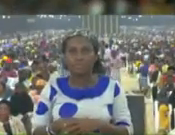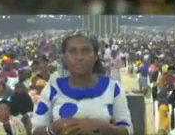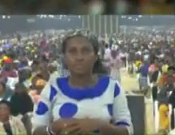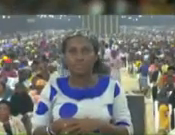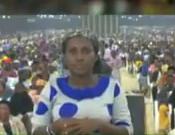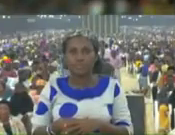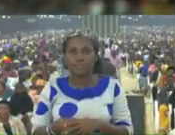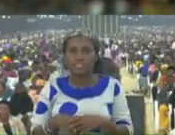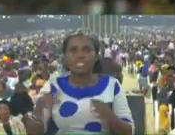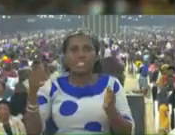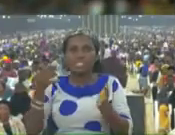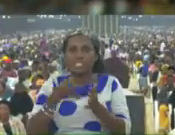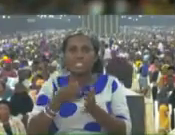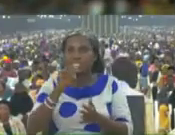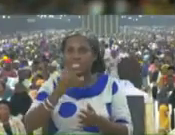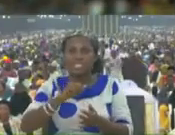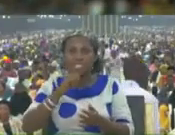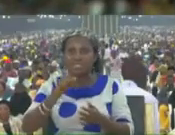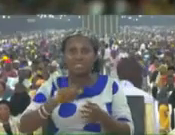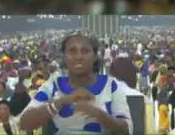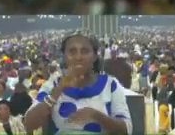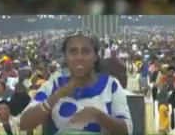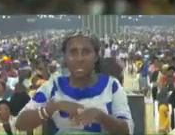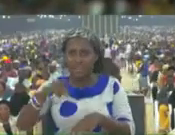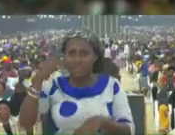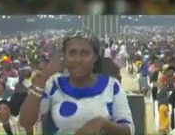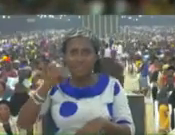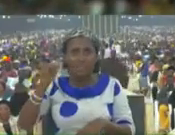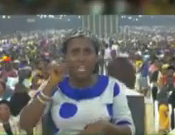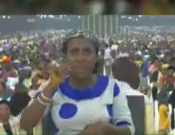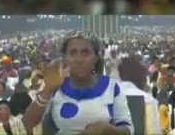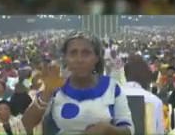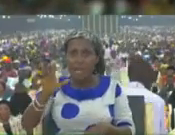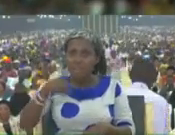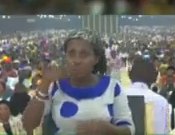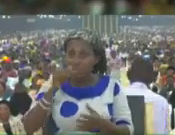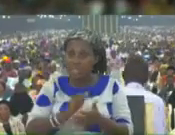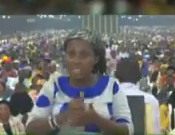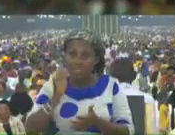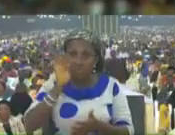It's not natural for a woman to say, I will eat my child.